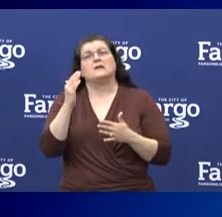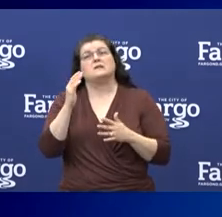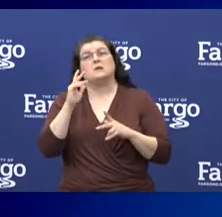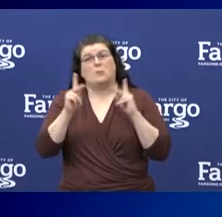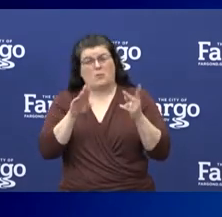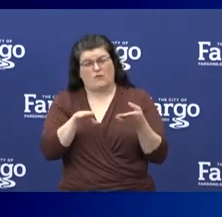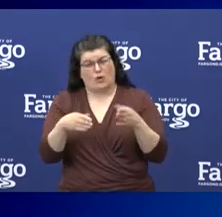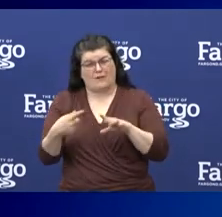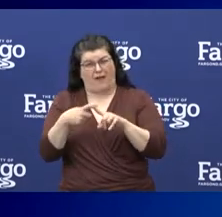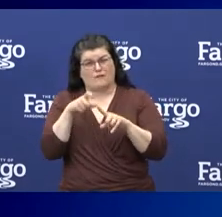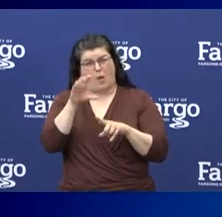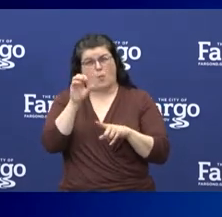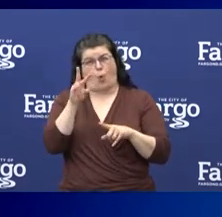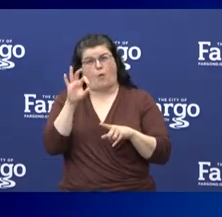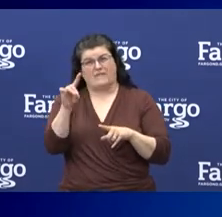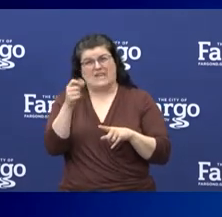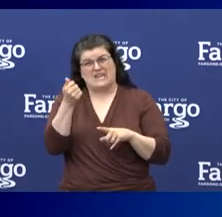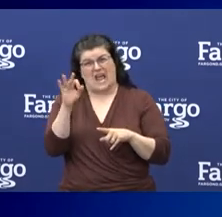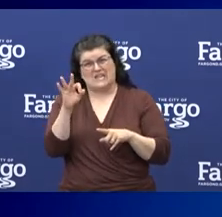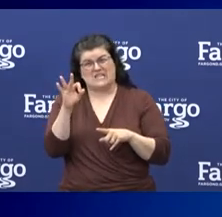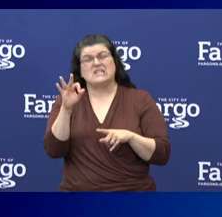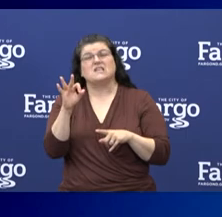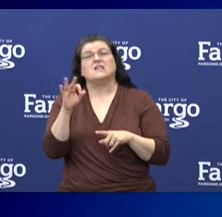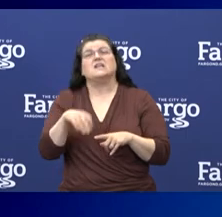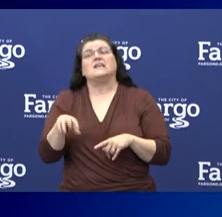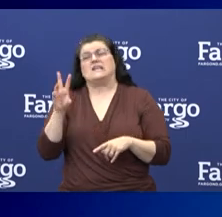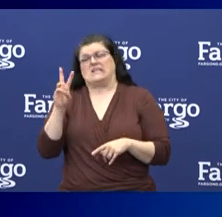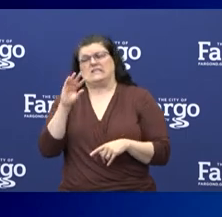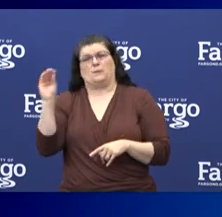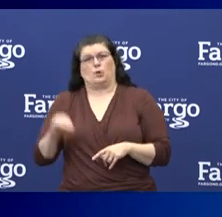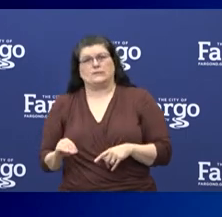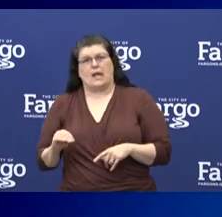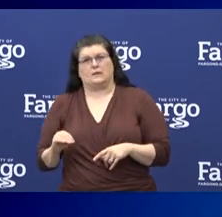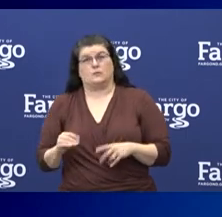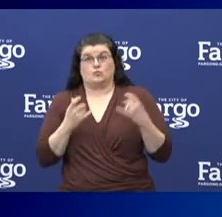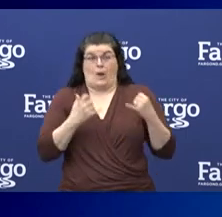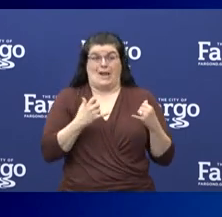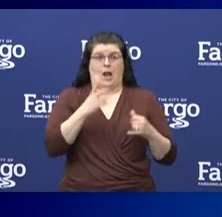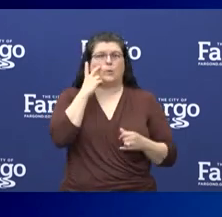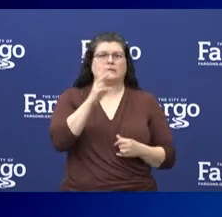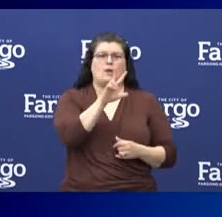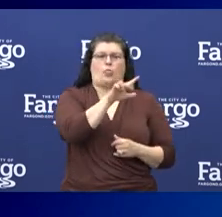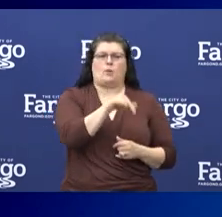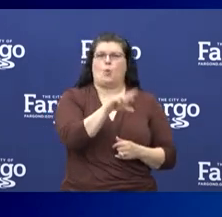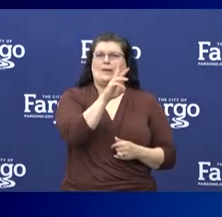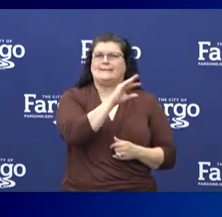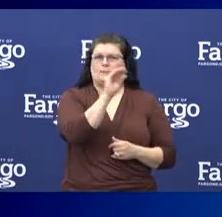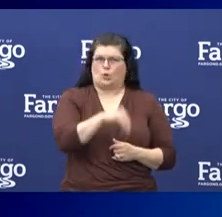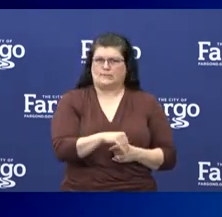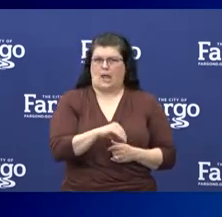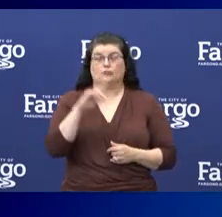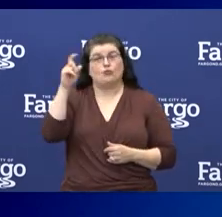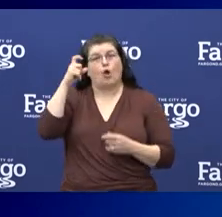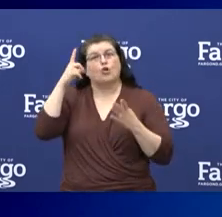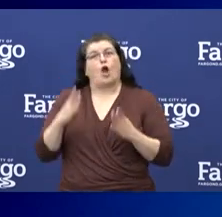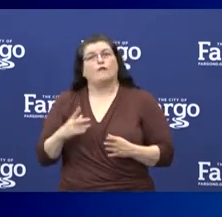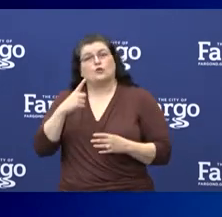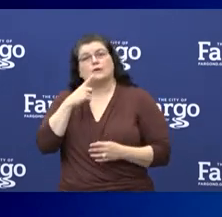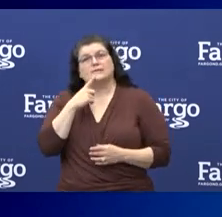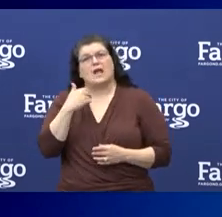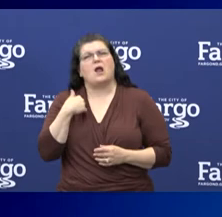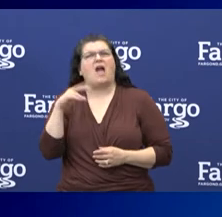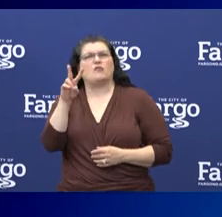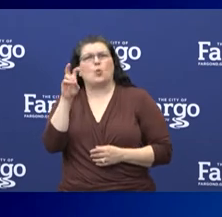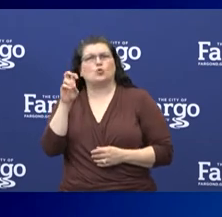6%. What we're seeing is our mortality is 3.6%. So the governor at one time said there to be almost 200 deaths